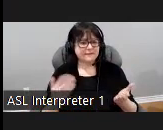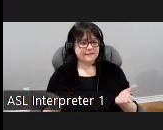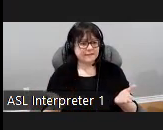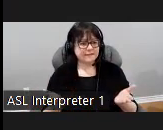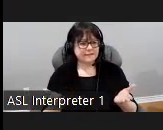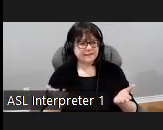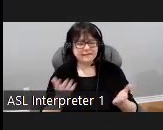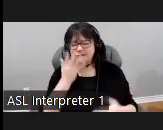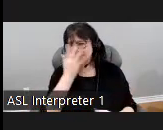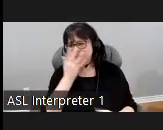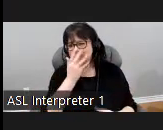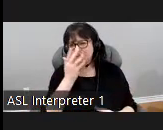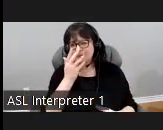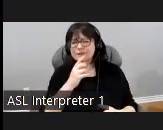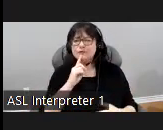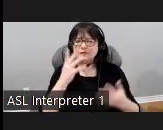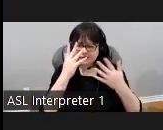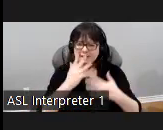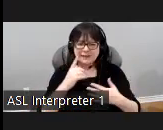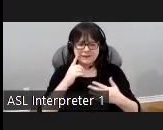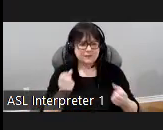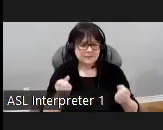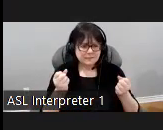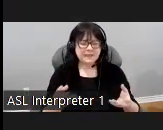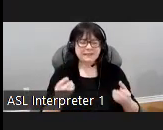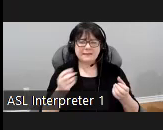state for older women, so many older women.